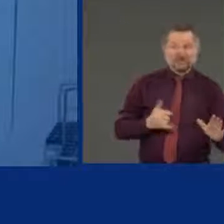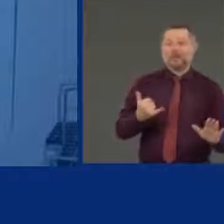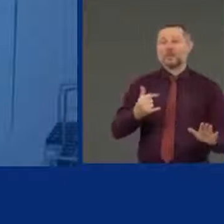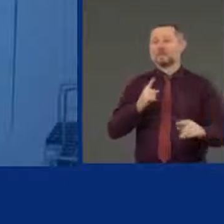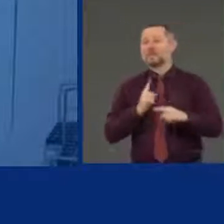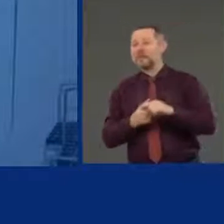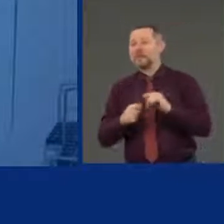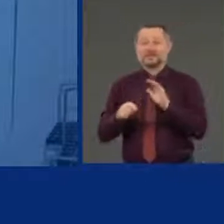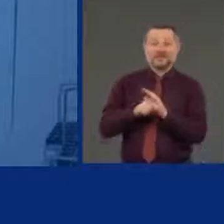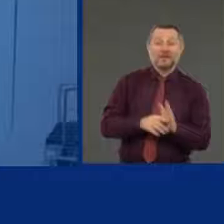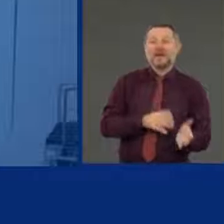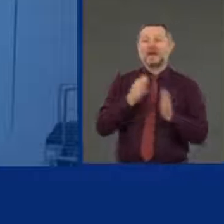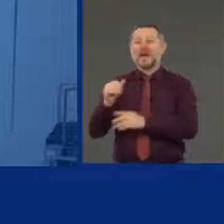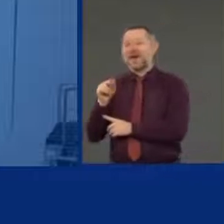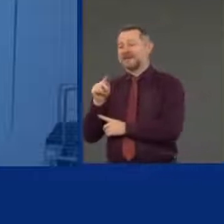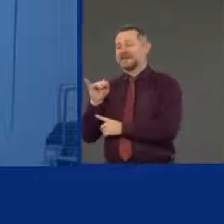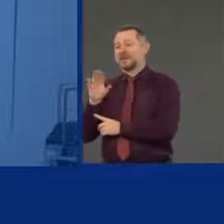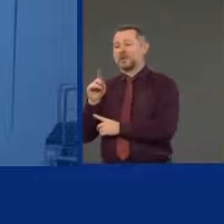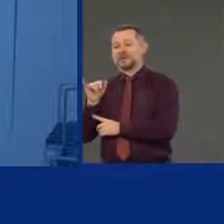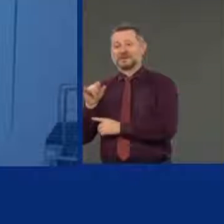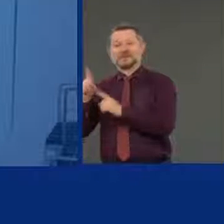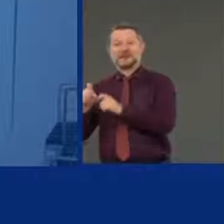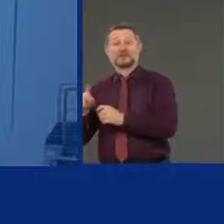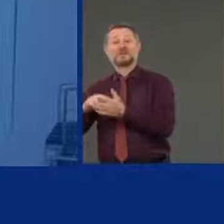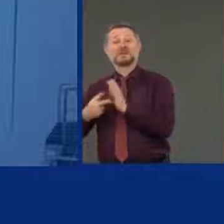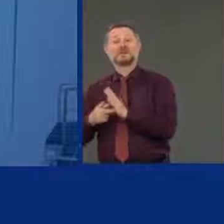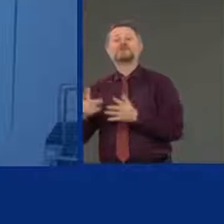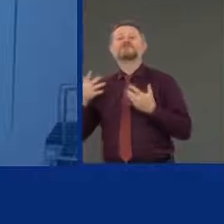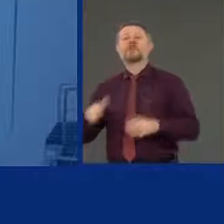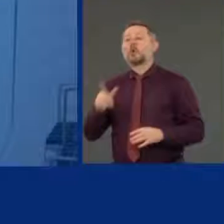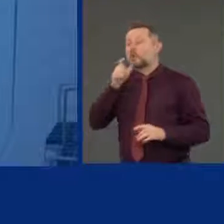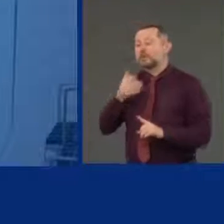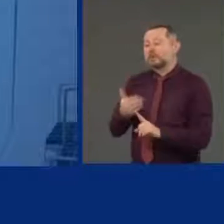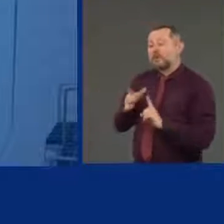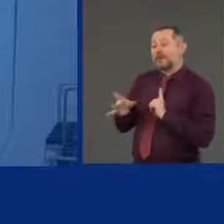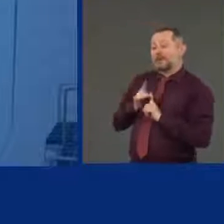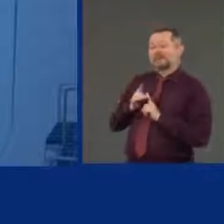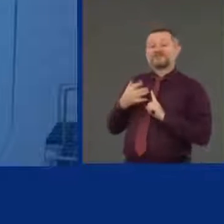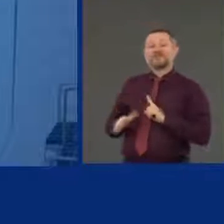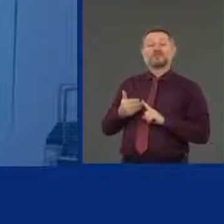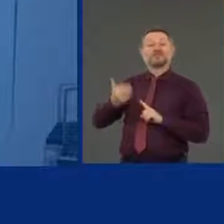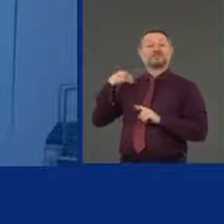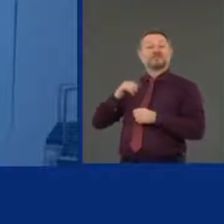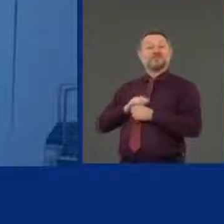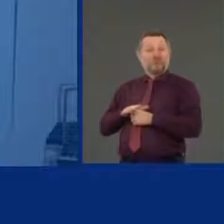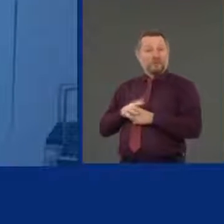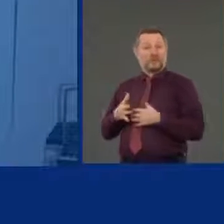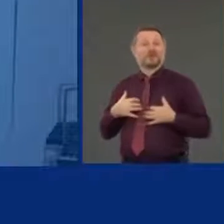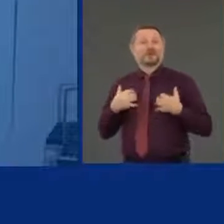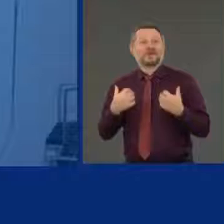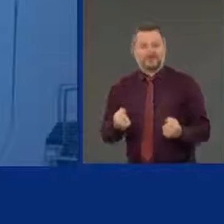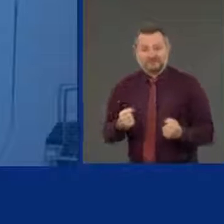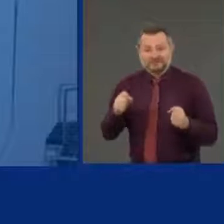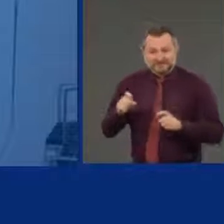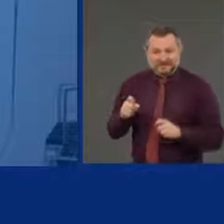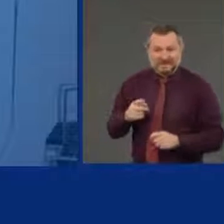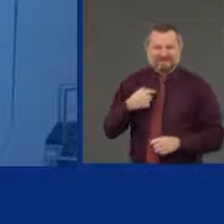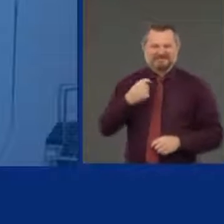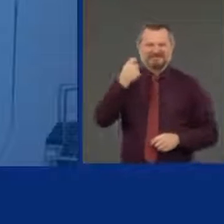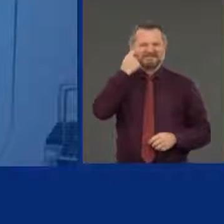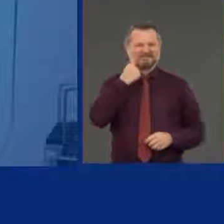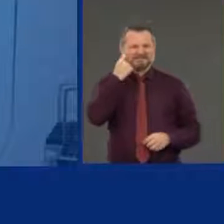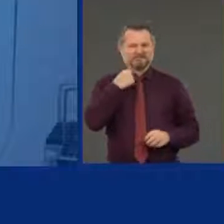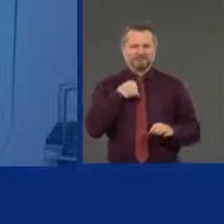are, have you had the virus at any point? We just did another sample